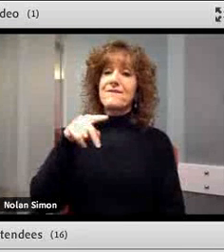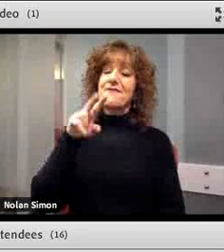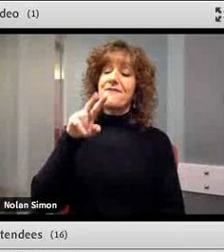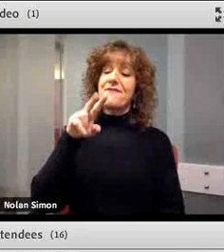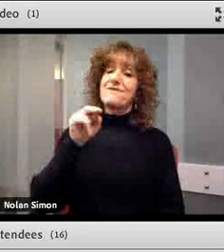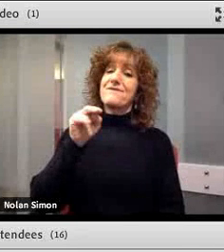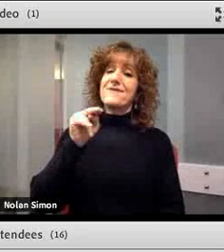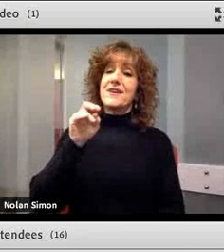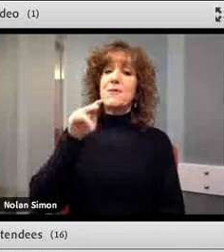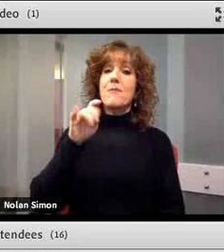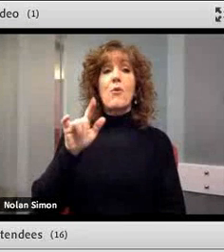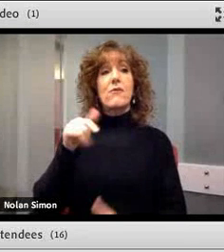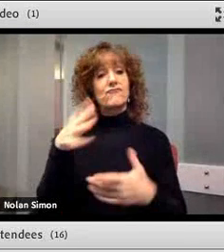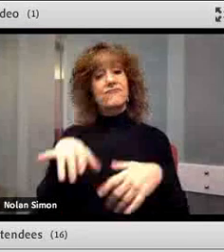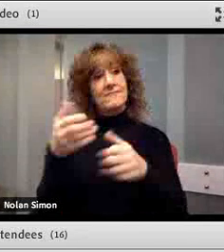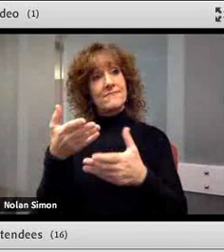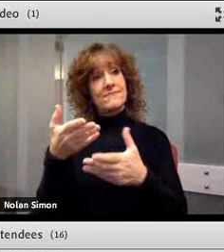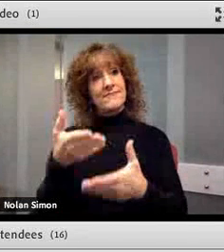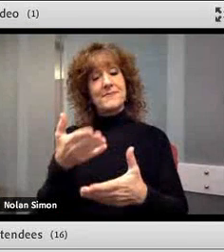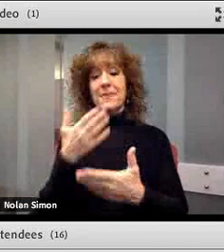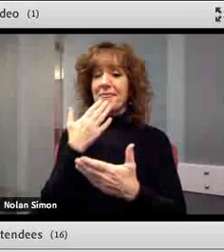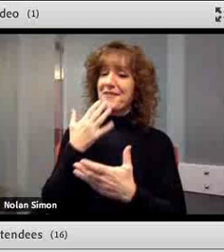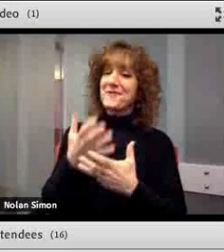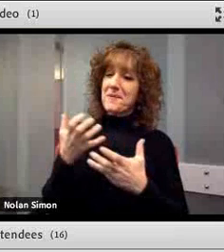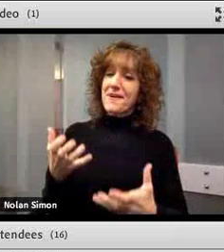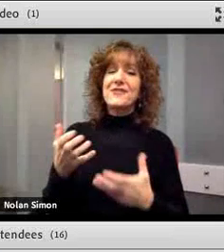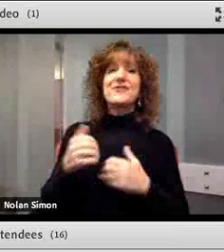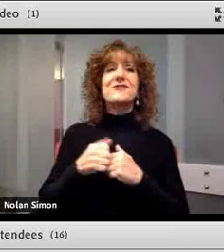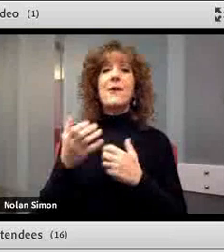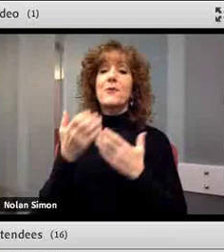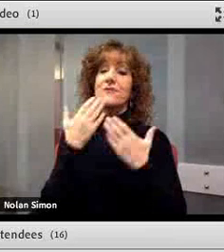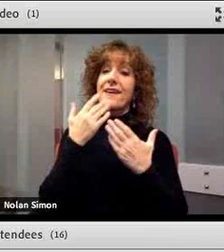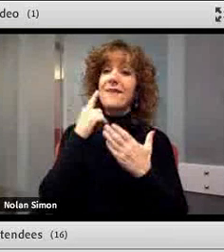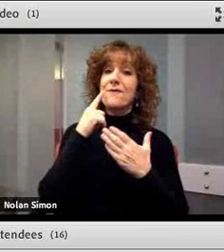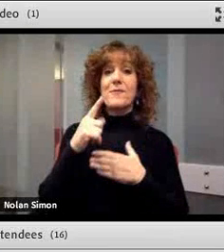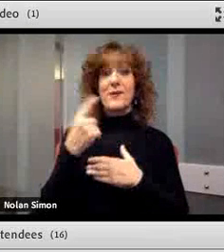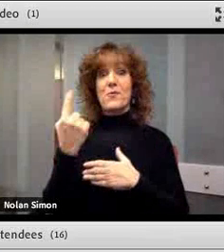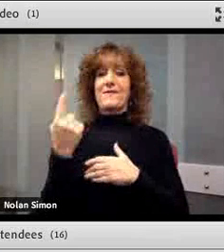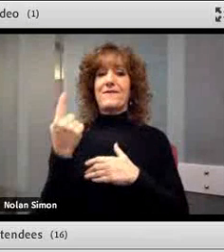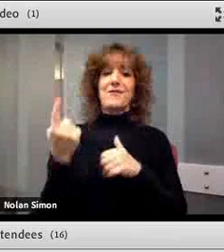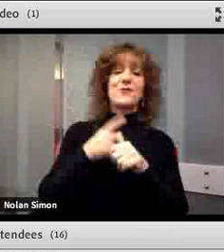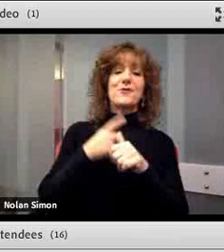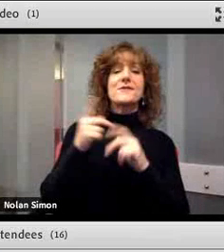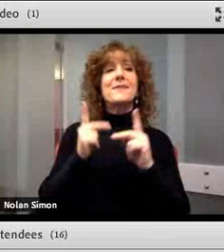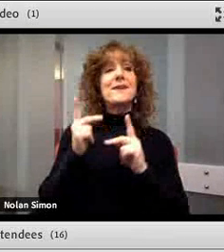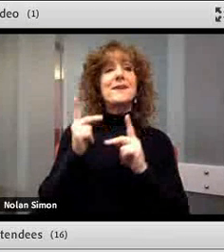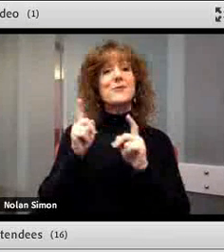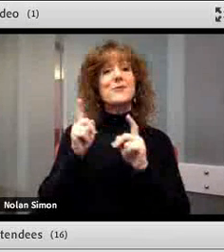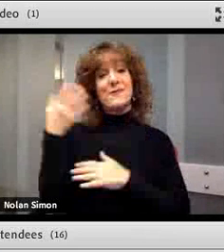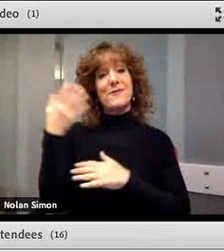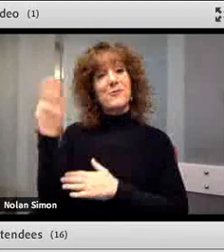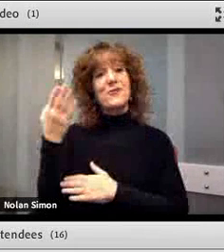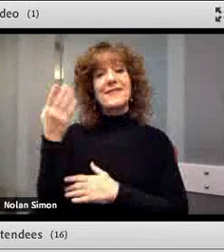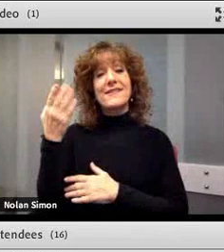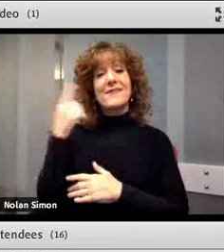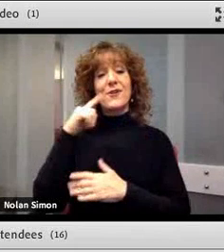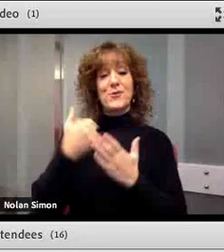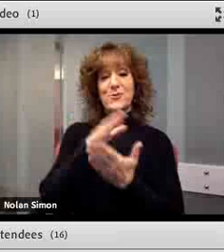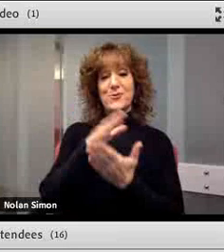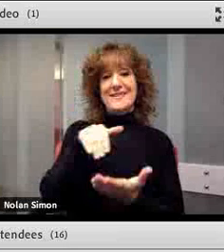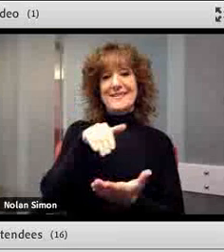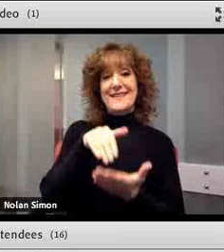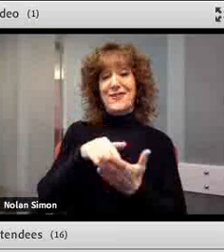Vinipol, and over to you. Well, thank you very much. I want to thank you for being one of the first people to give a presentation